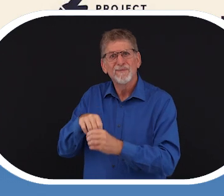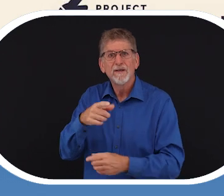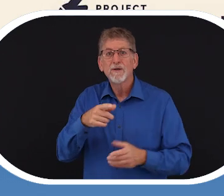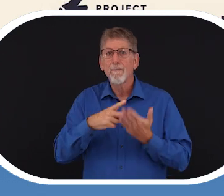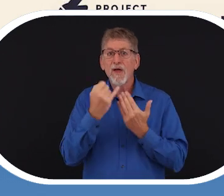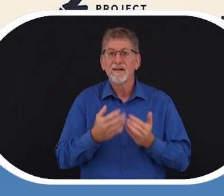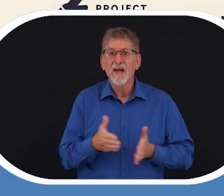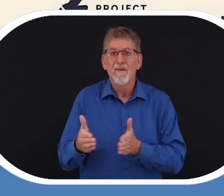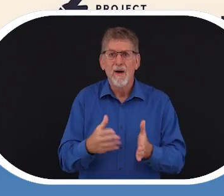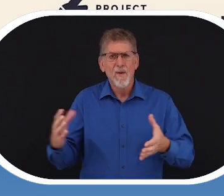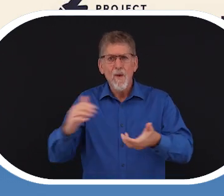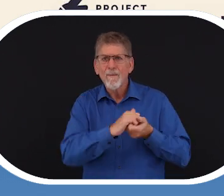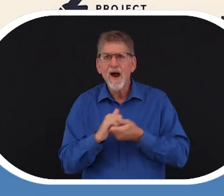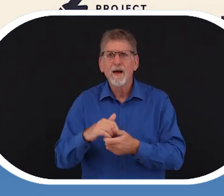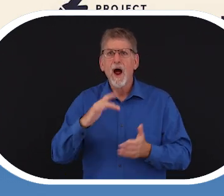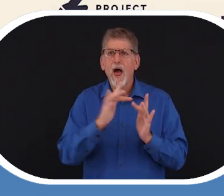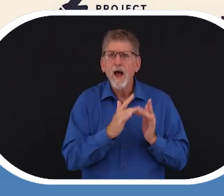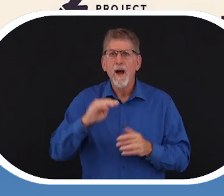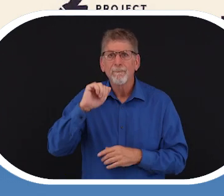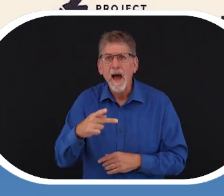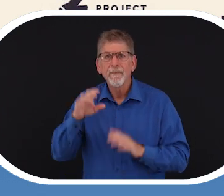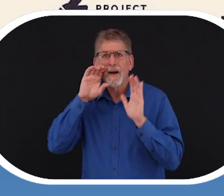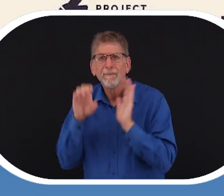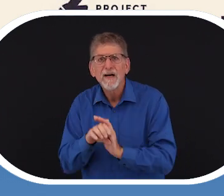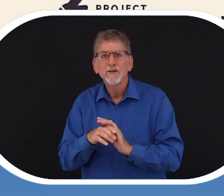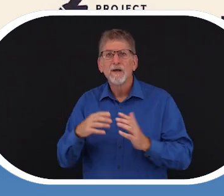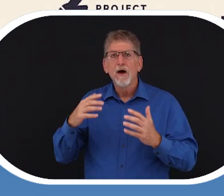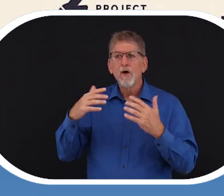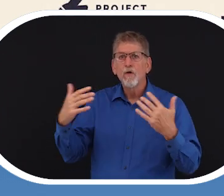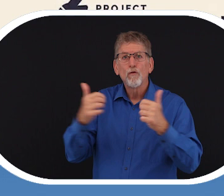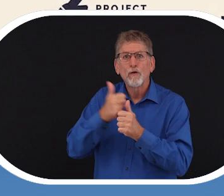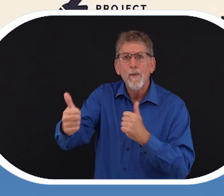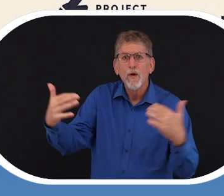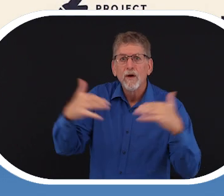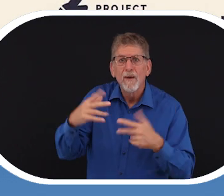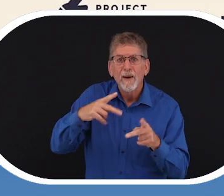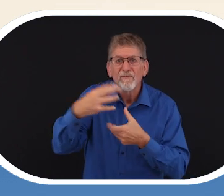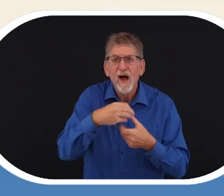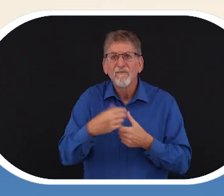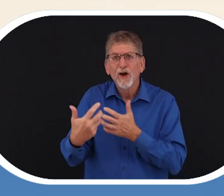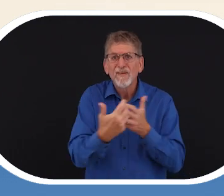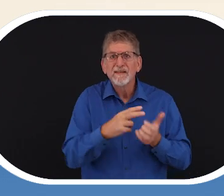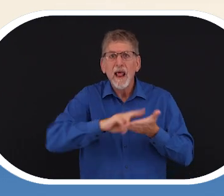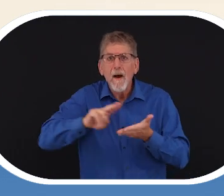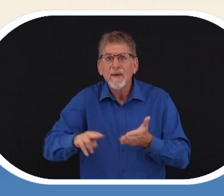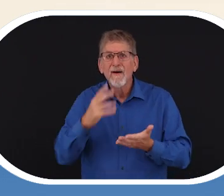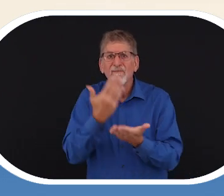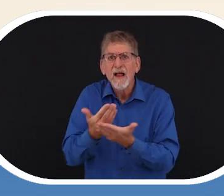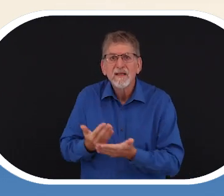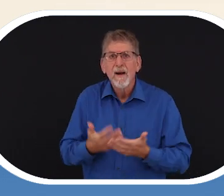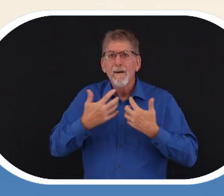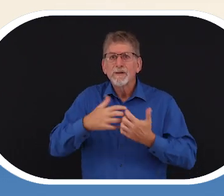crowdsourcing interfaces for labeling and validation, and machine learning to scalably map and assess sidewalks. And there's a variety of key